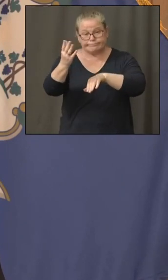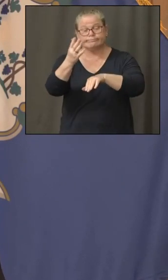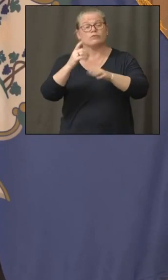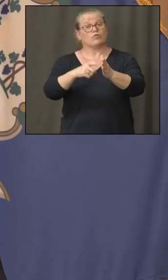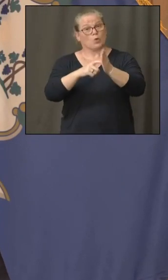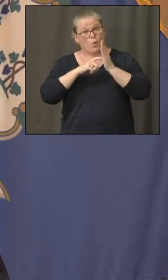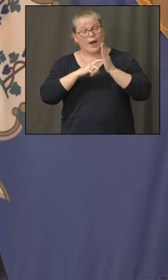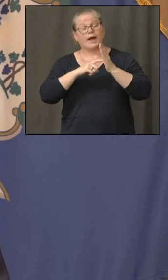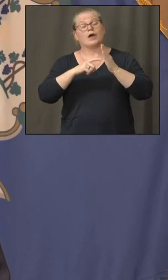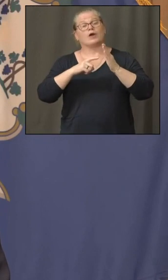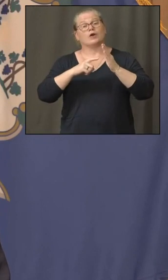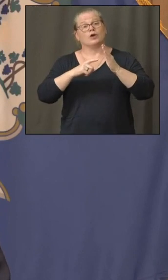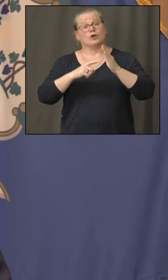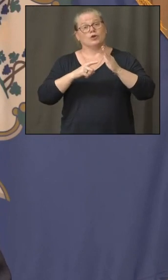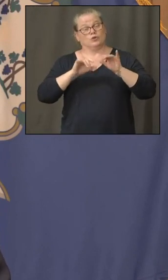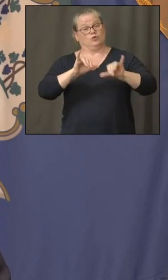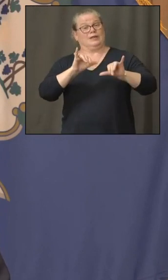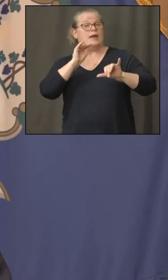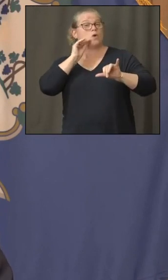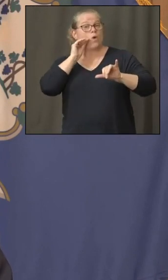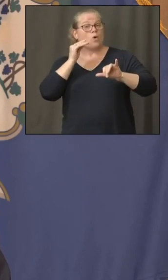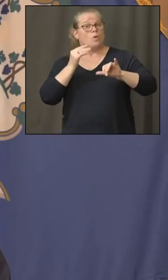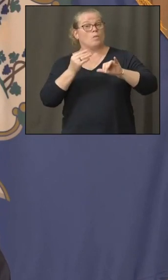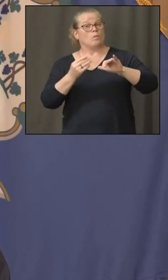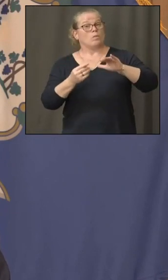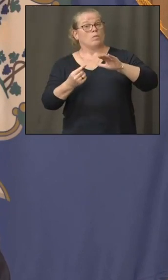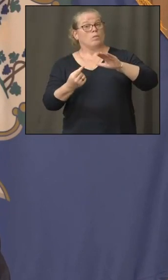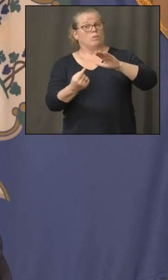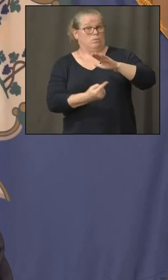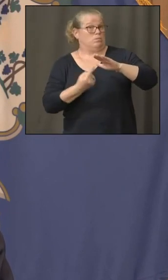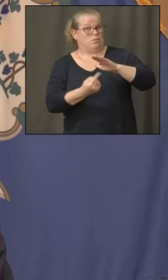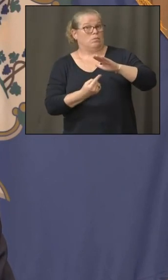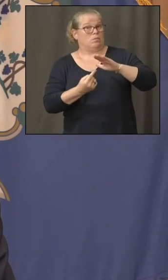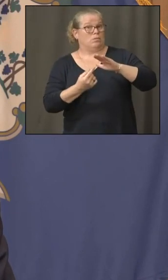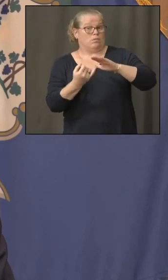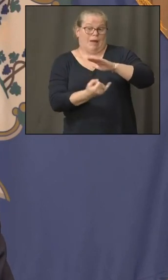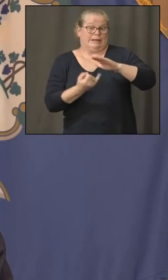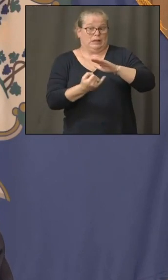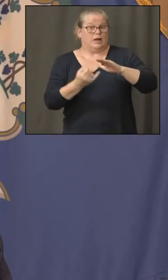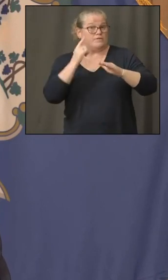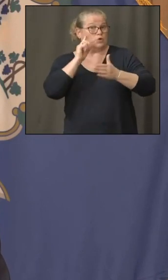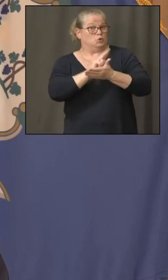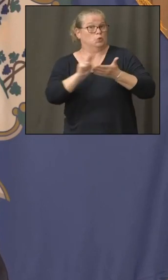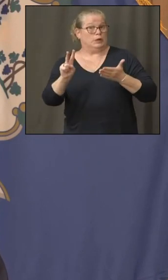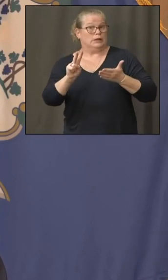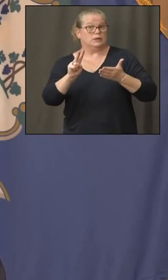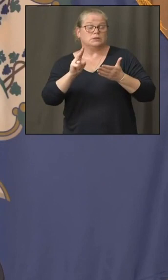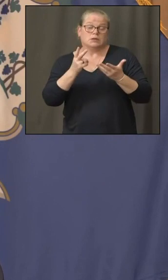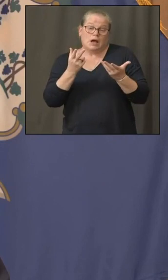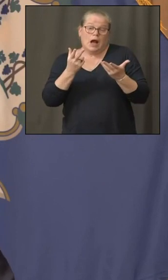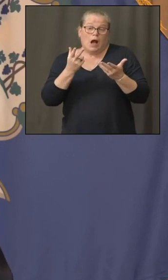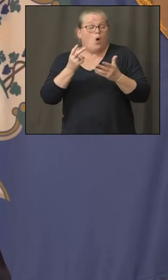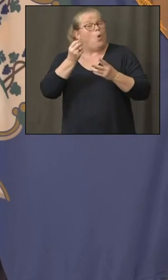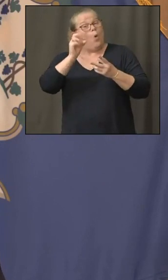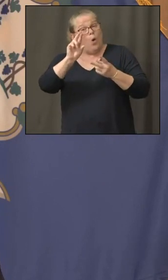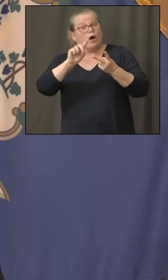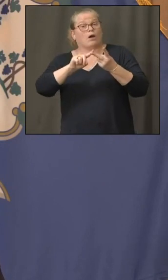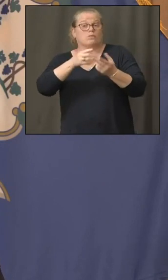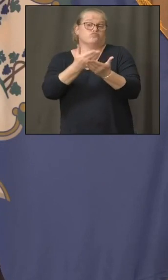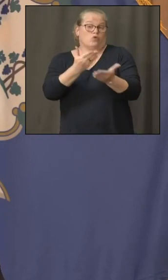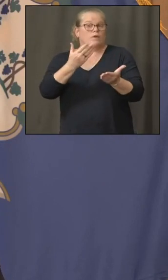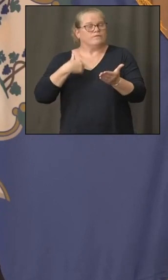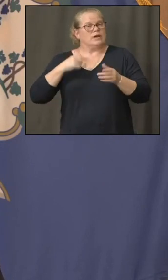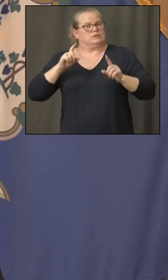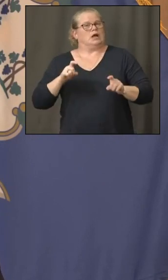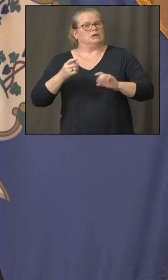been tested. I think the idea of self-quarantining for 2 weeks maybe is tough, especially if they're coming up for a shorter period of time. I see